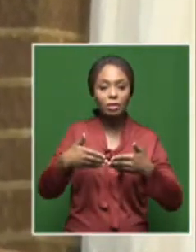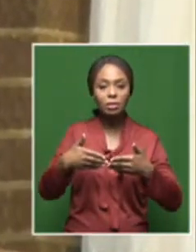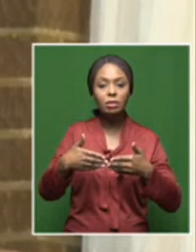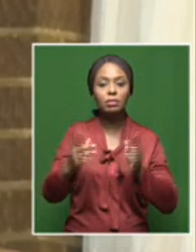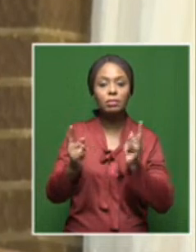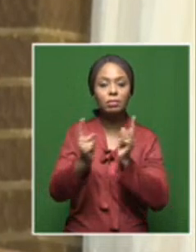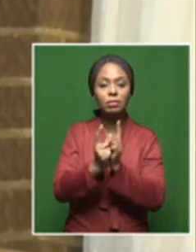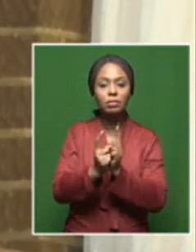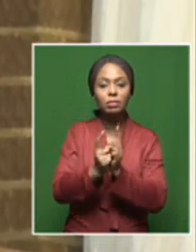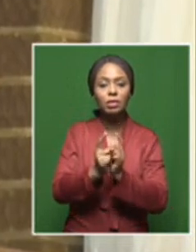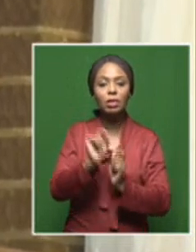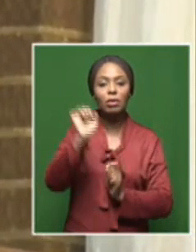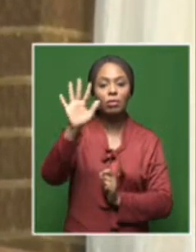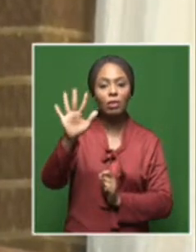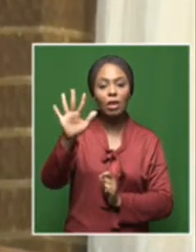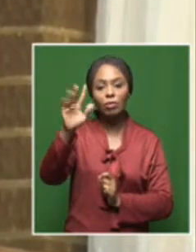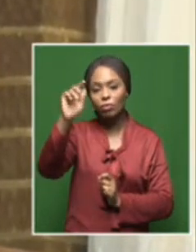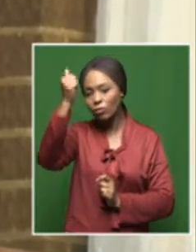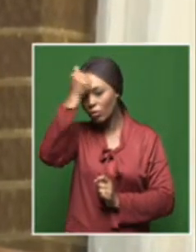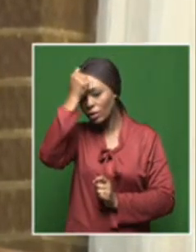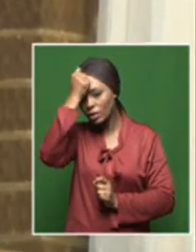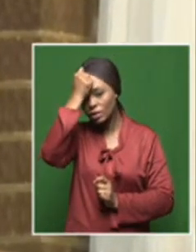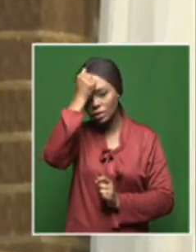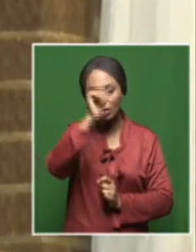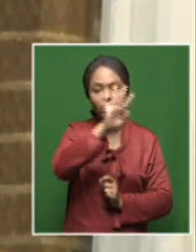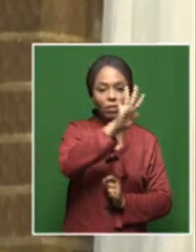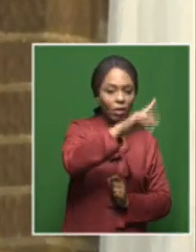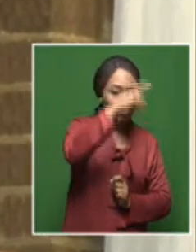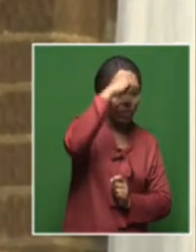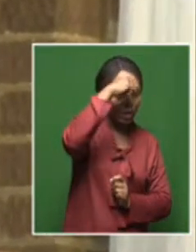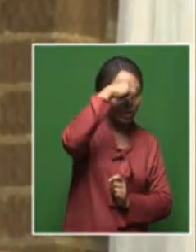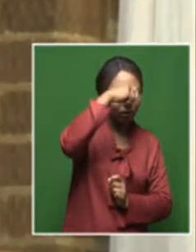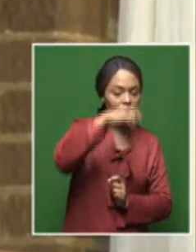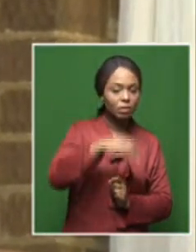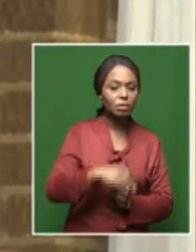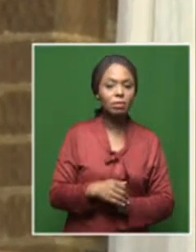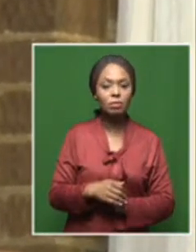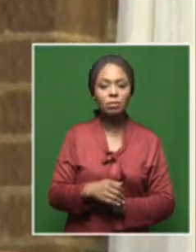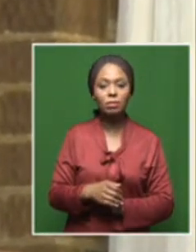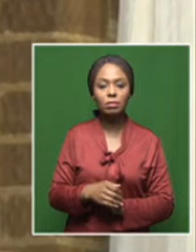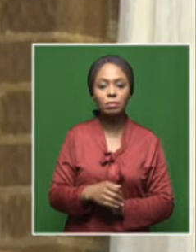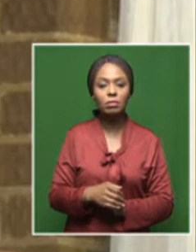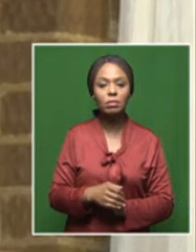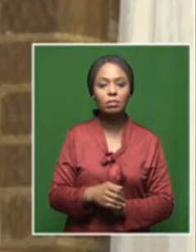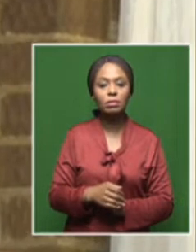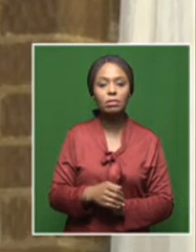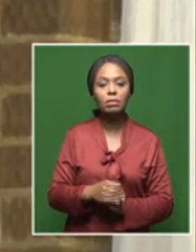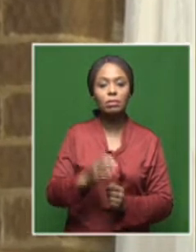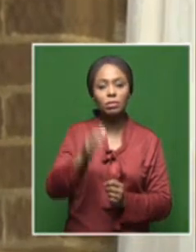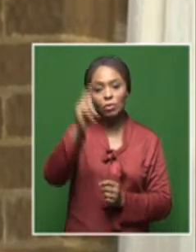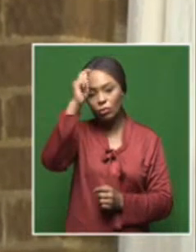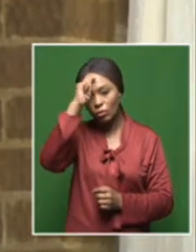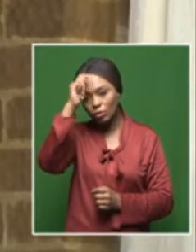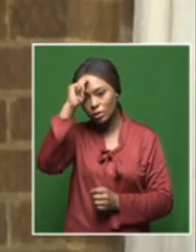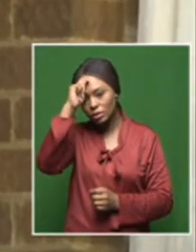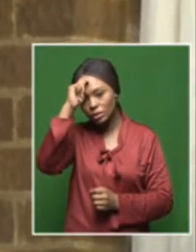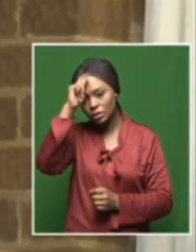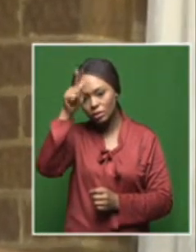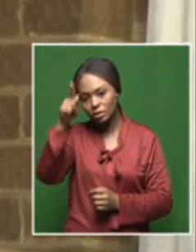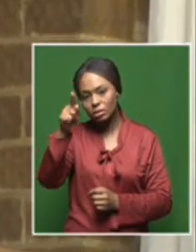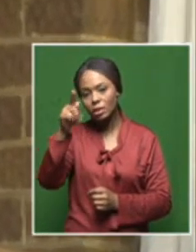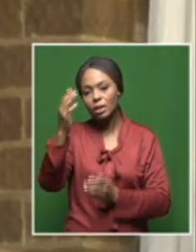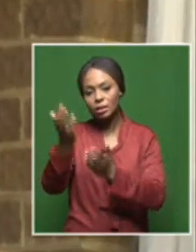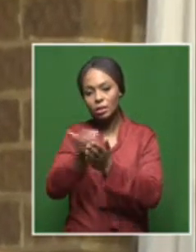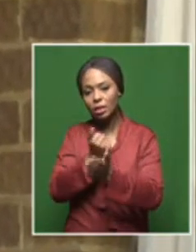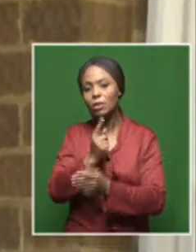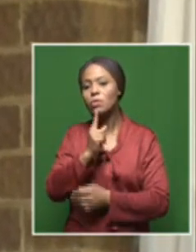wise. The foolish ones took their lamps, but did not take any oil with them. The